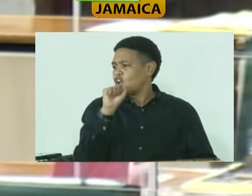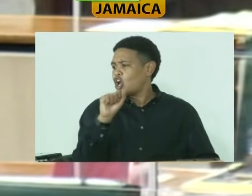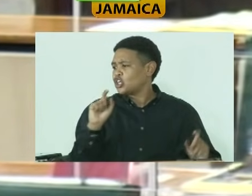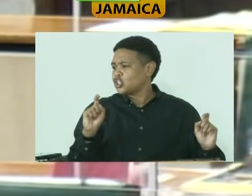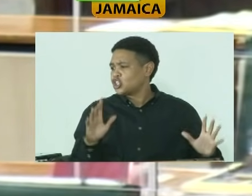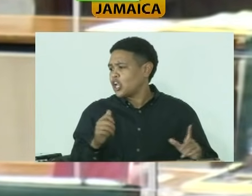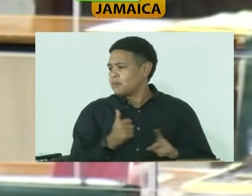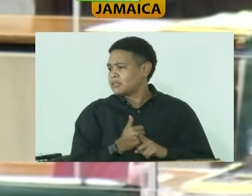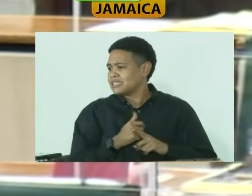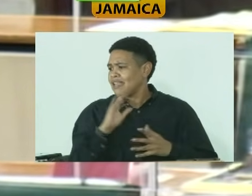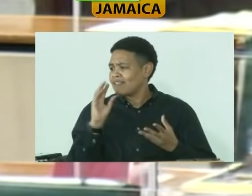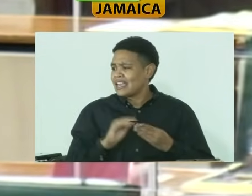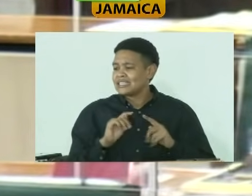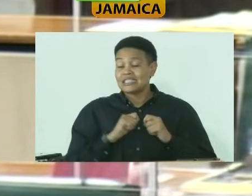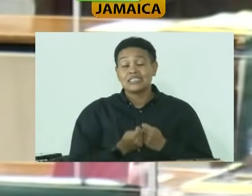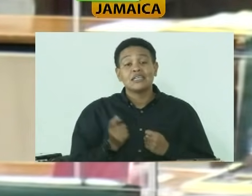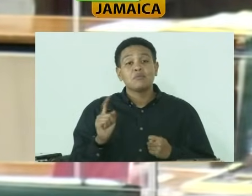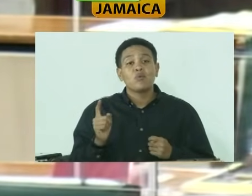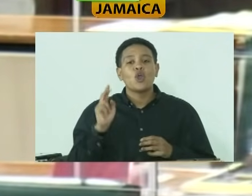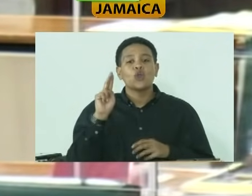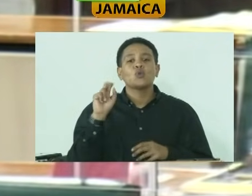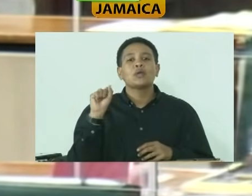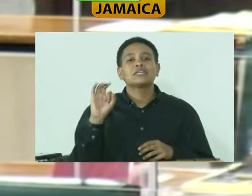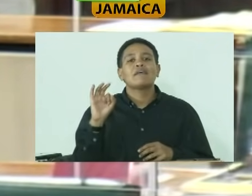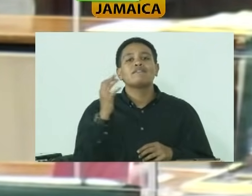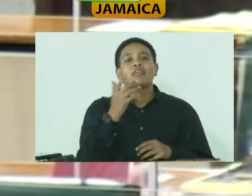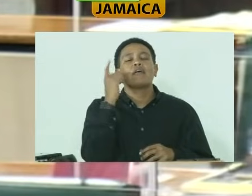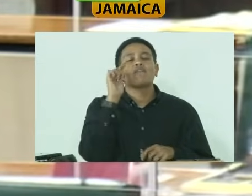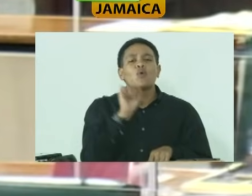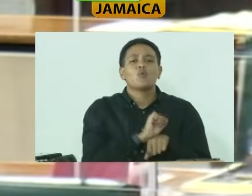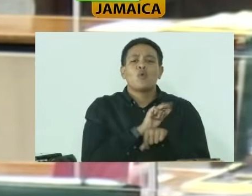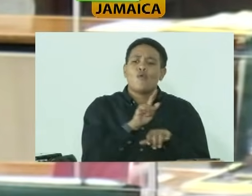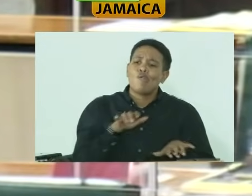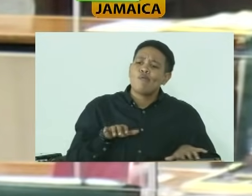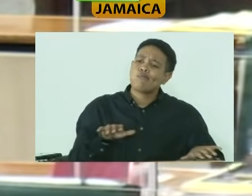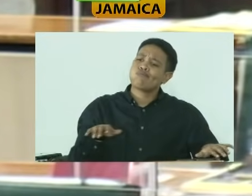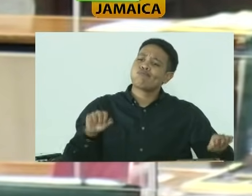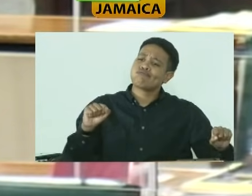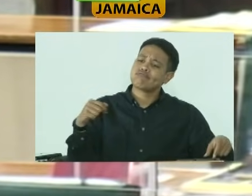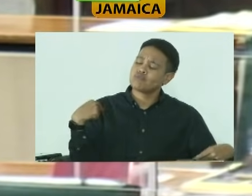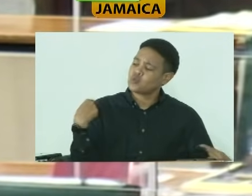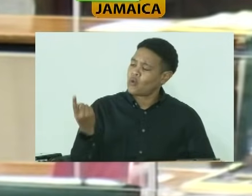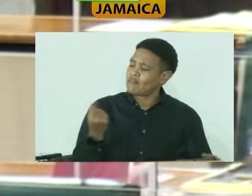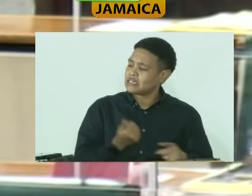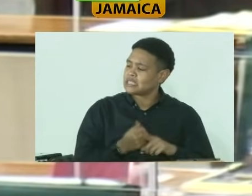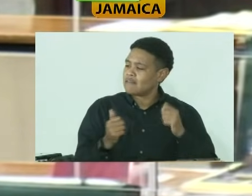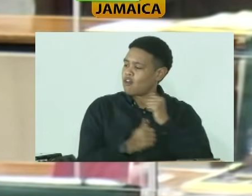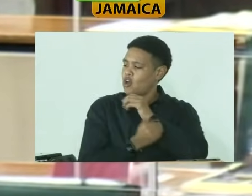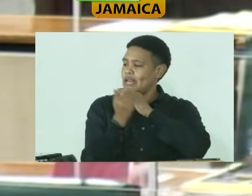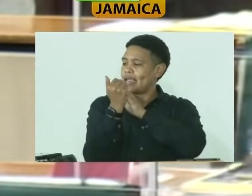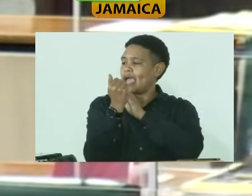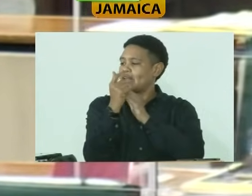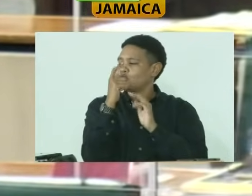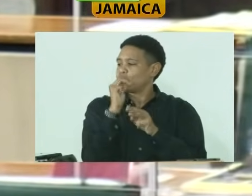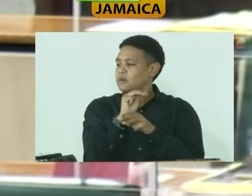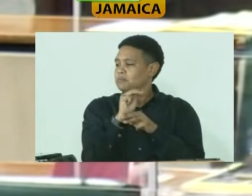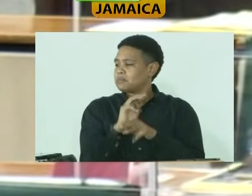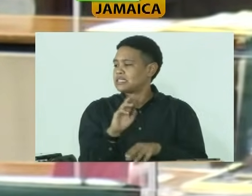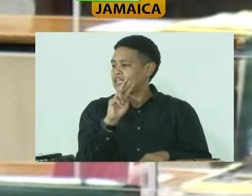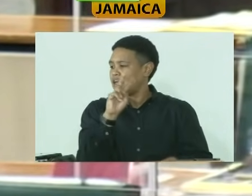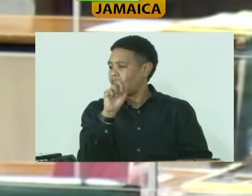team at the Universal Service Fund for the work that they have been doing under the guidance of Minister